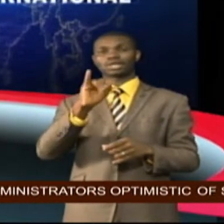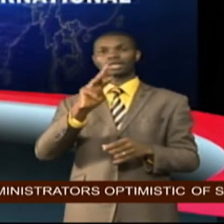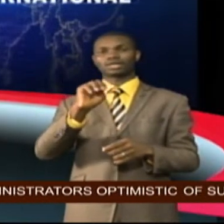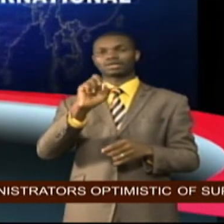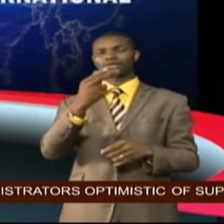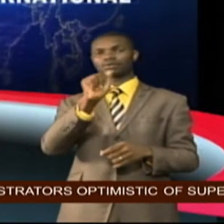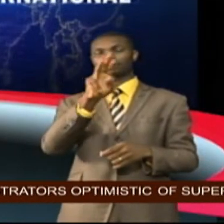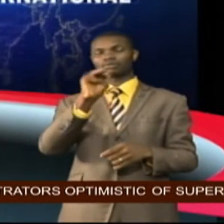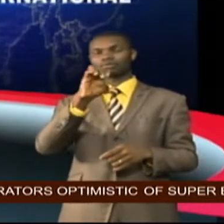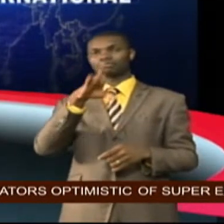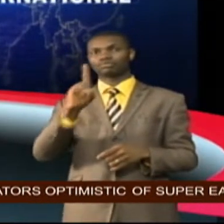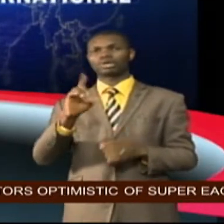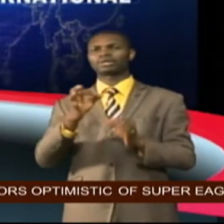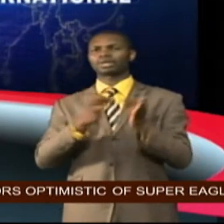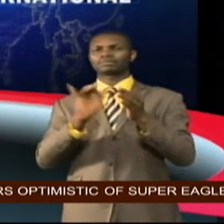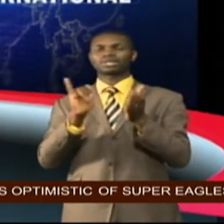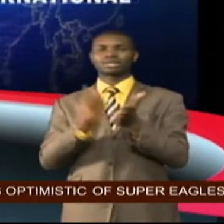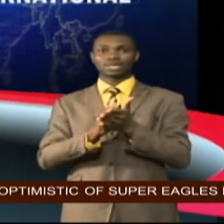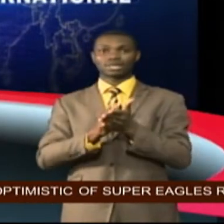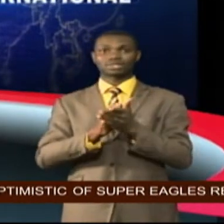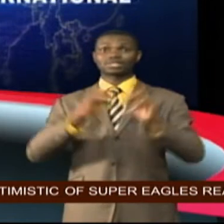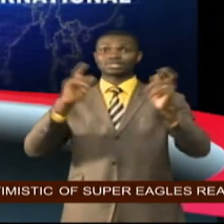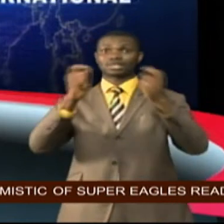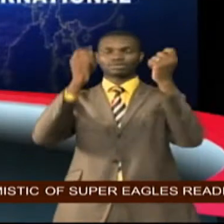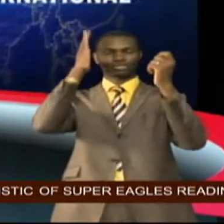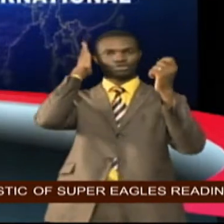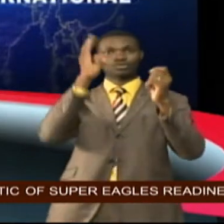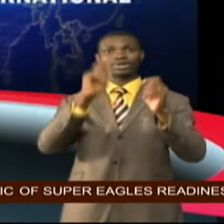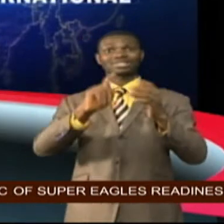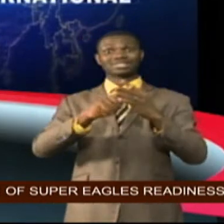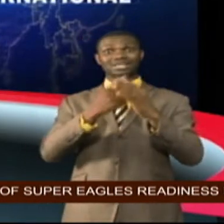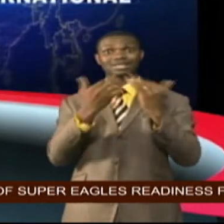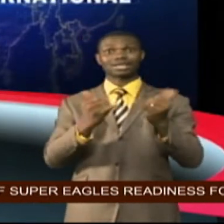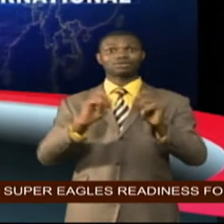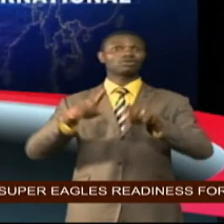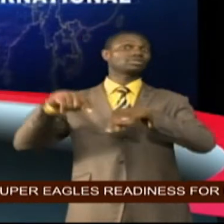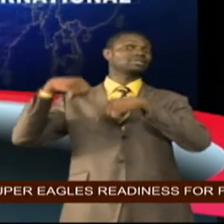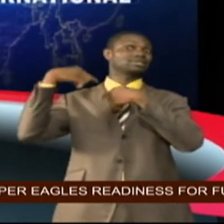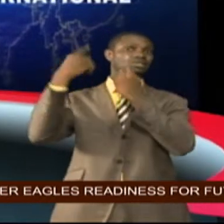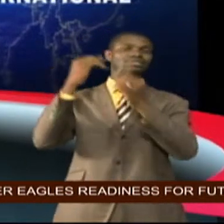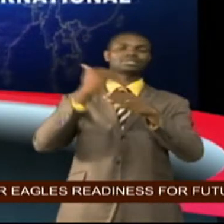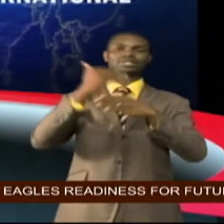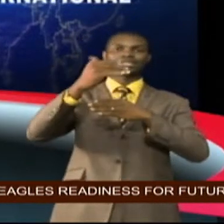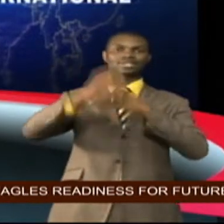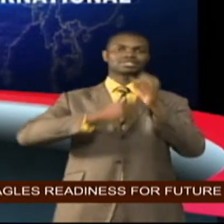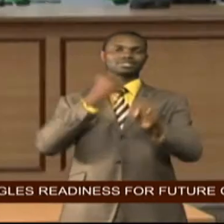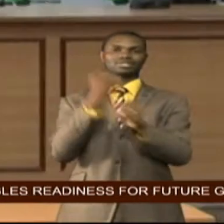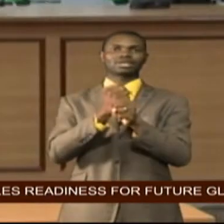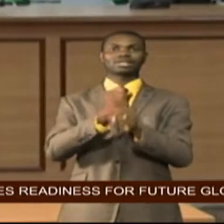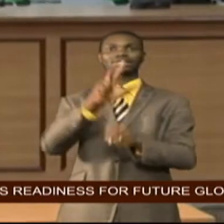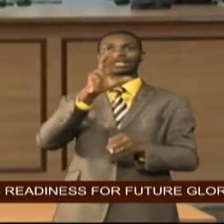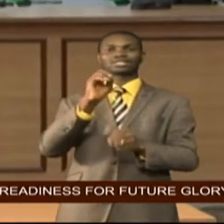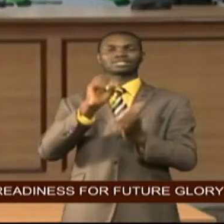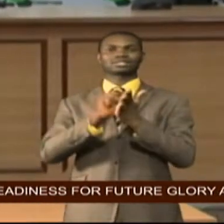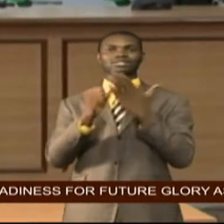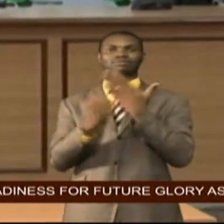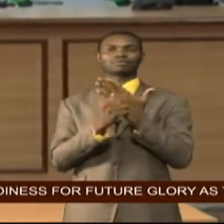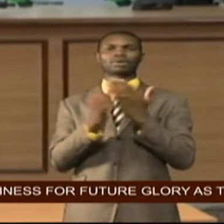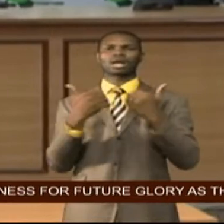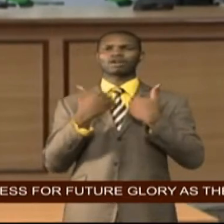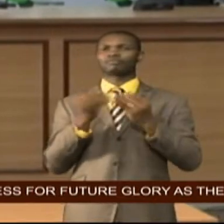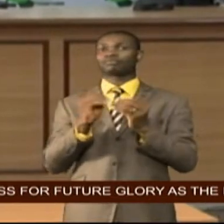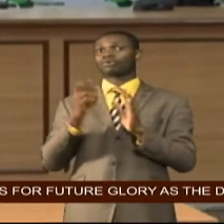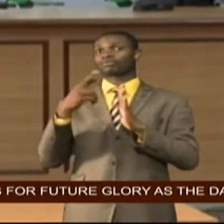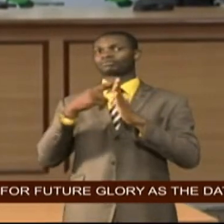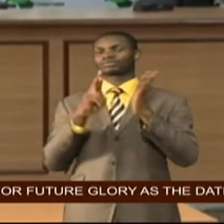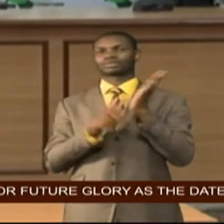the celebration will last through to 30th of September next year. Anthony Forson reports. Flanked